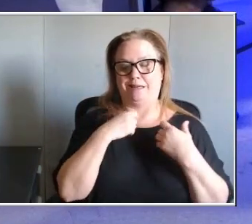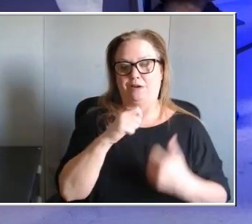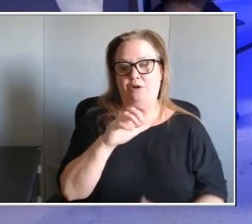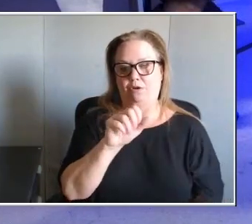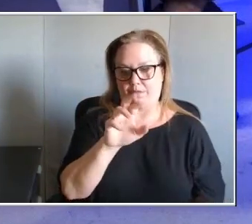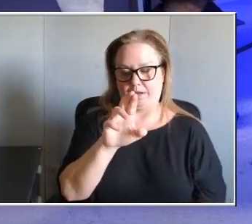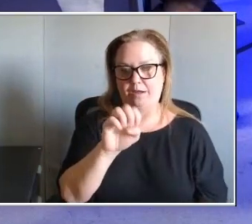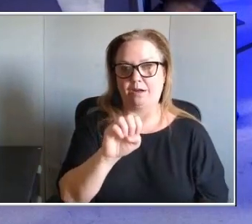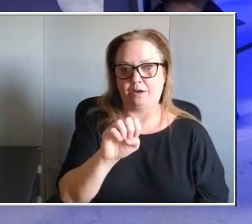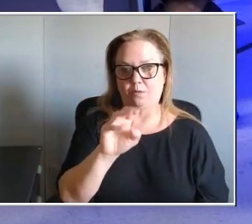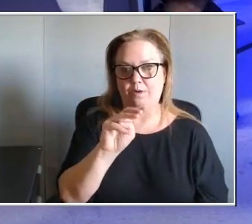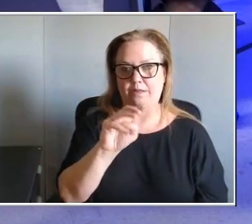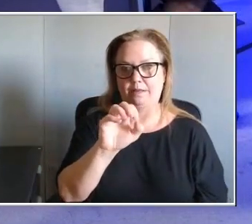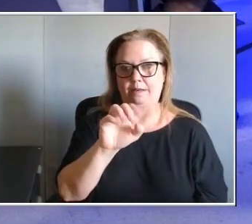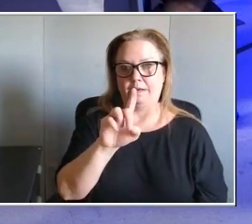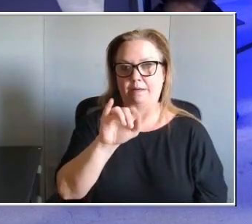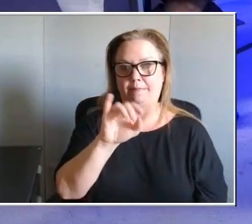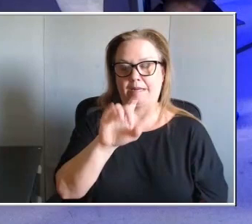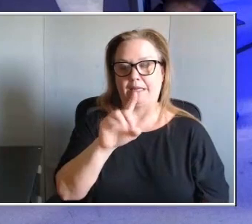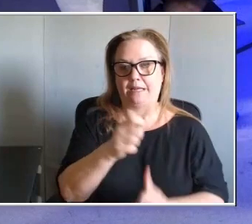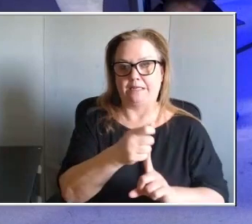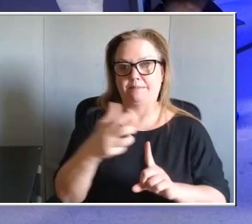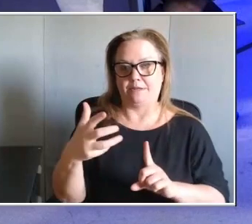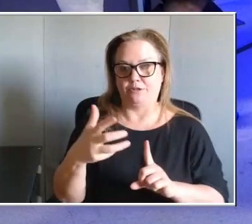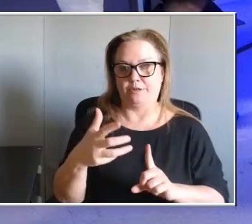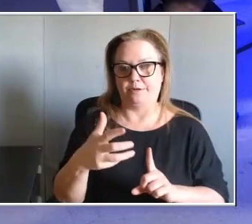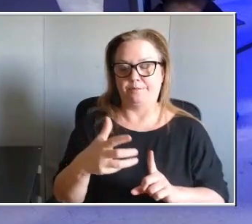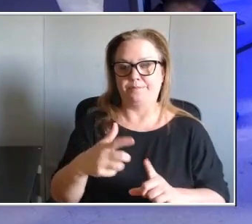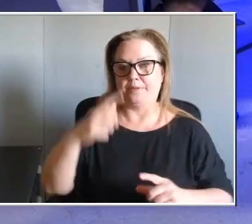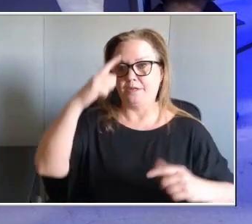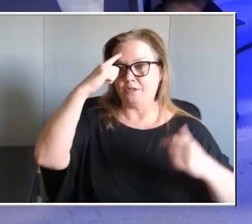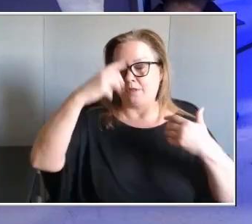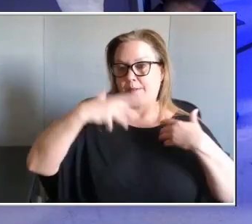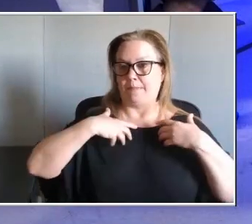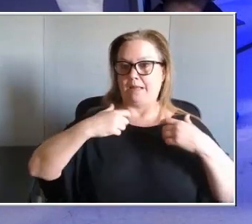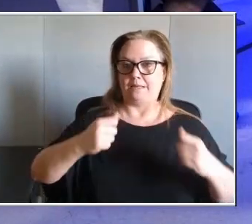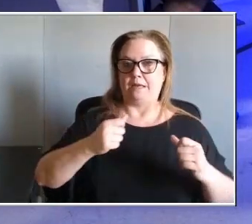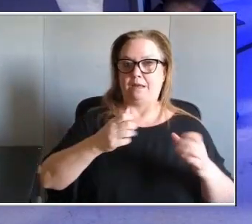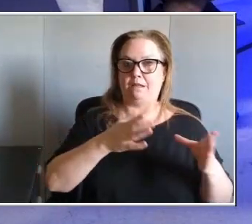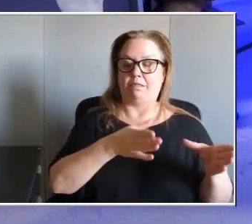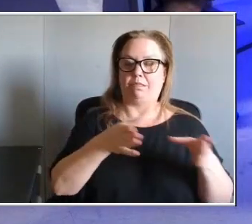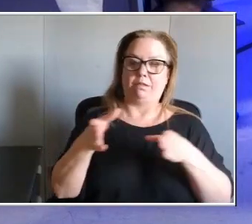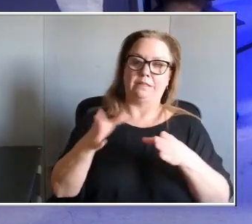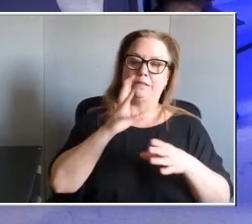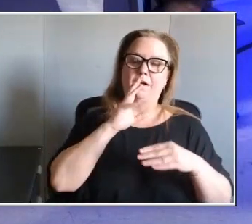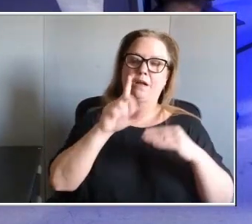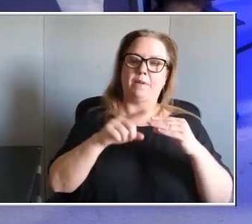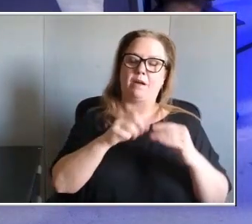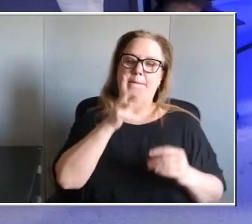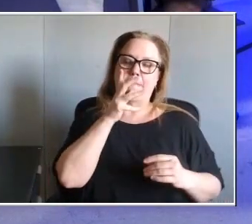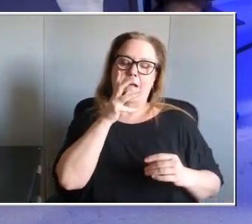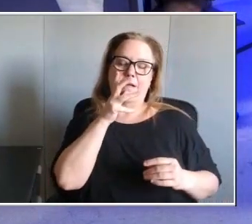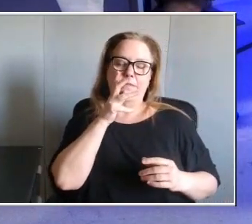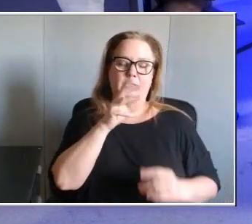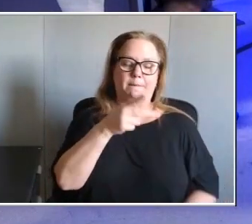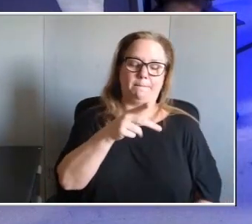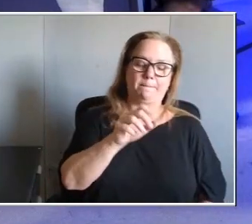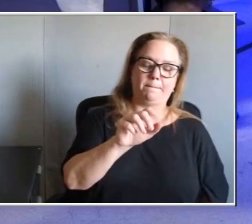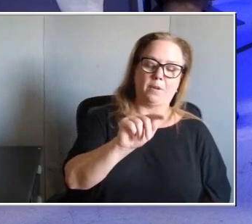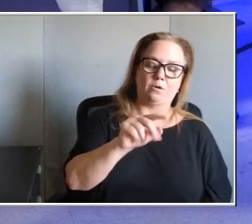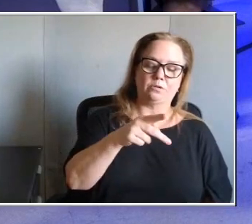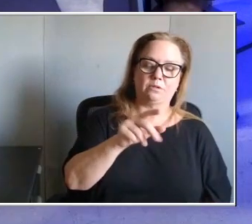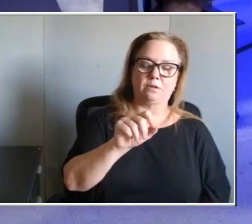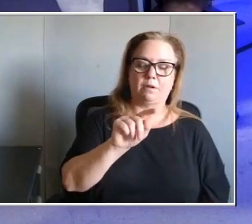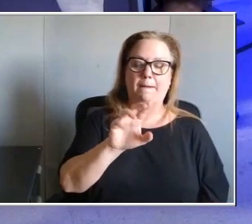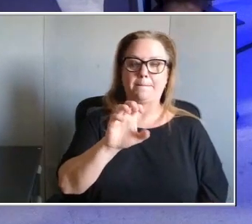with Medicaid expansion. All right, so then there's the whole mental health side. What do you guys, talk to us a little bit about that, about moms and postpartum depression and anxiety. Who wants